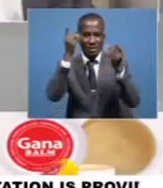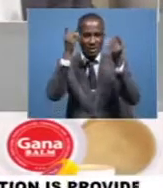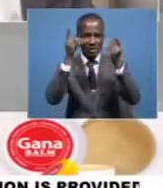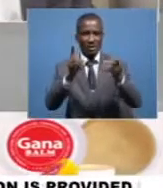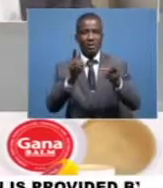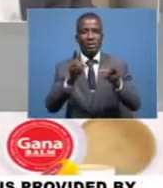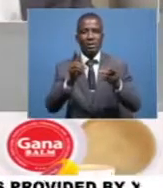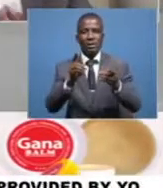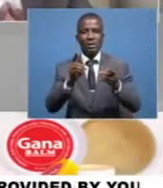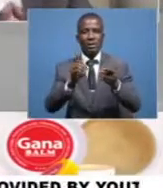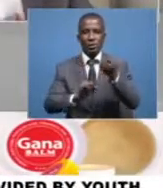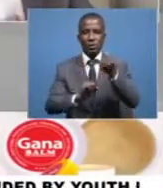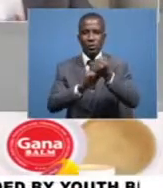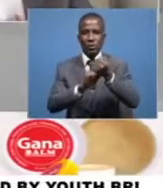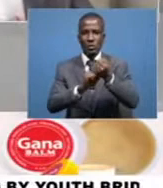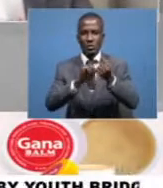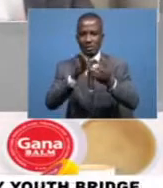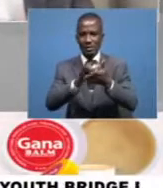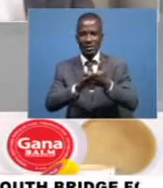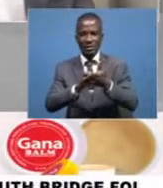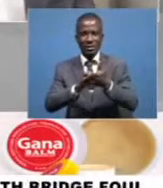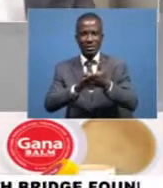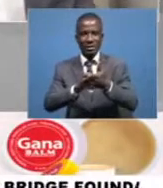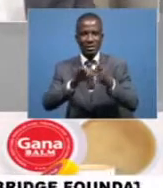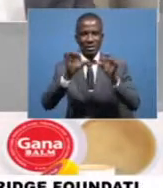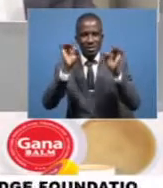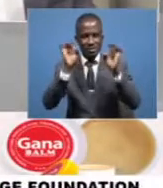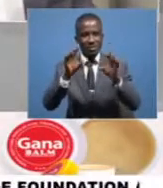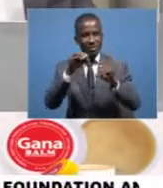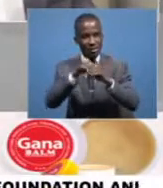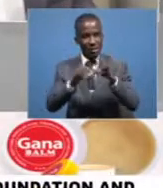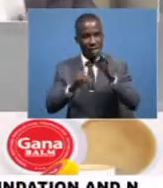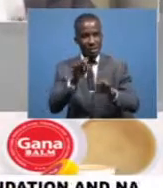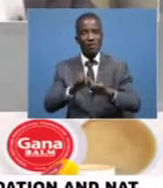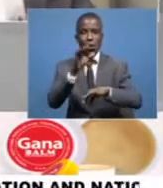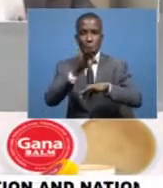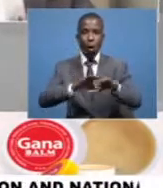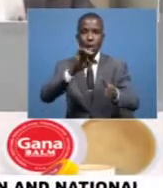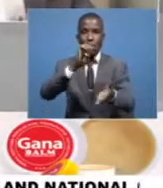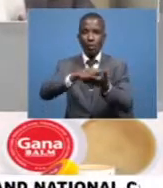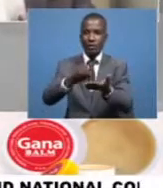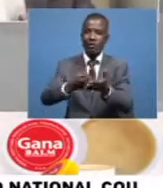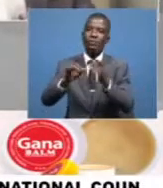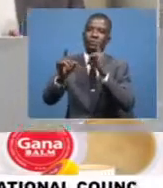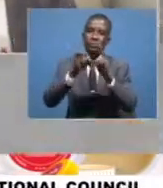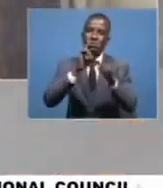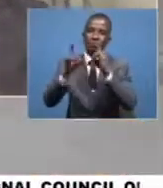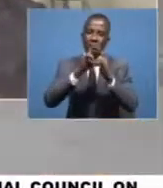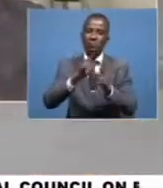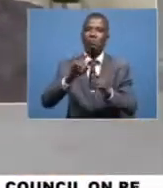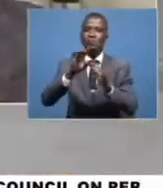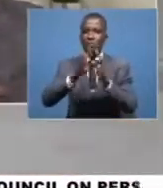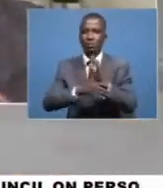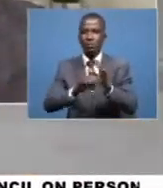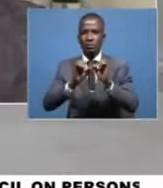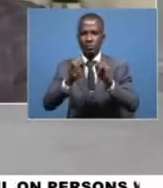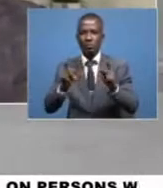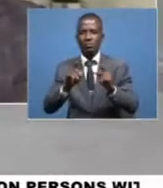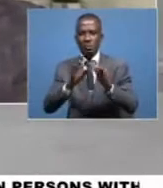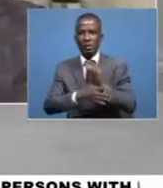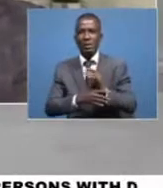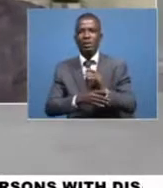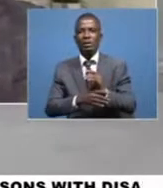in their favor. So that's the risk involved, because if you choose to call evidence, then you are seeking to sort